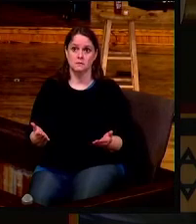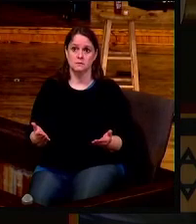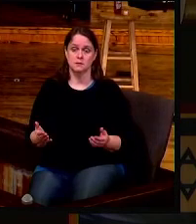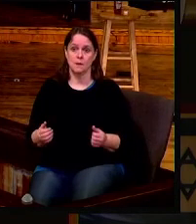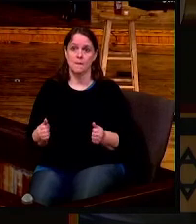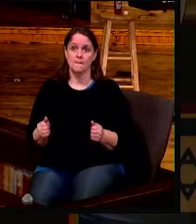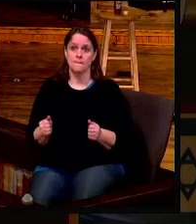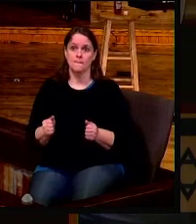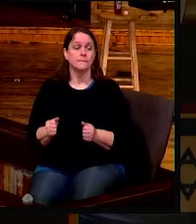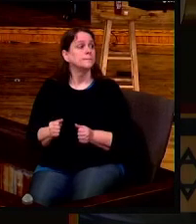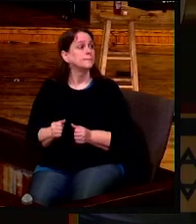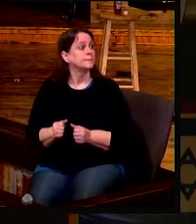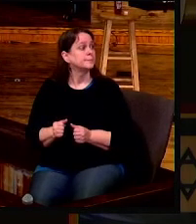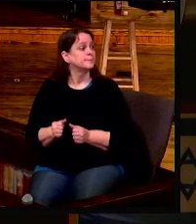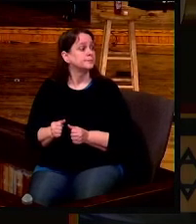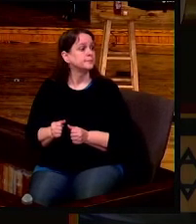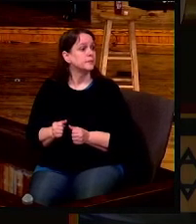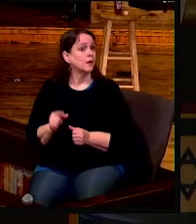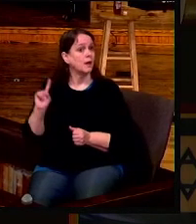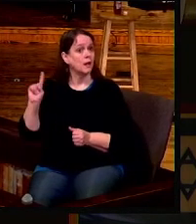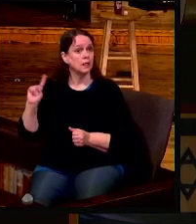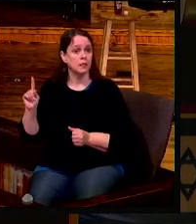without anyone's help.